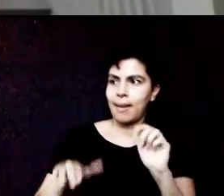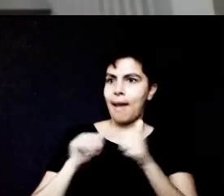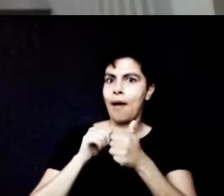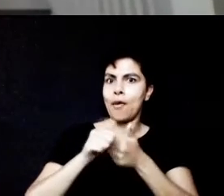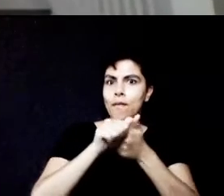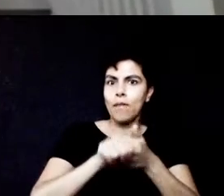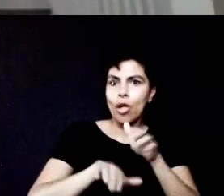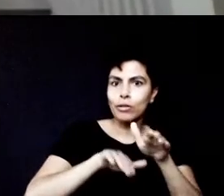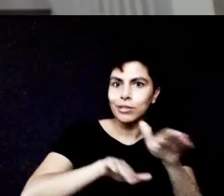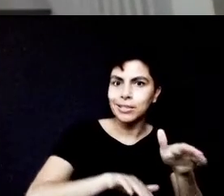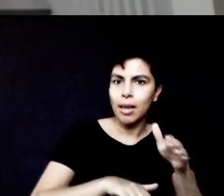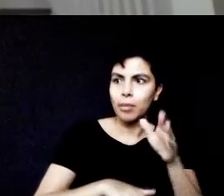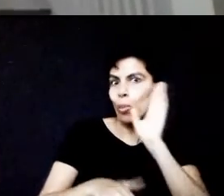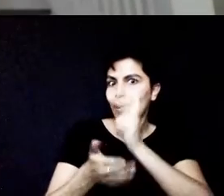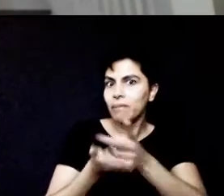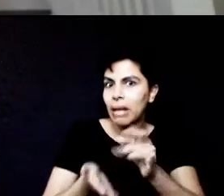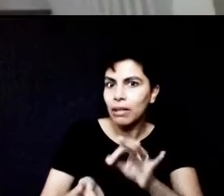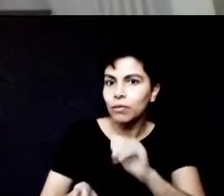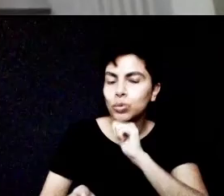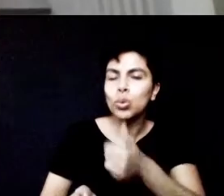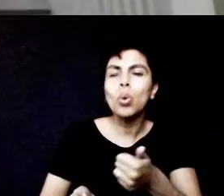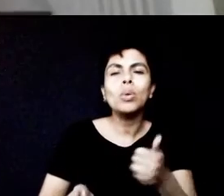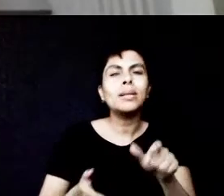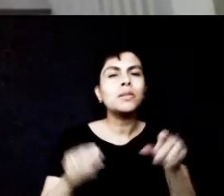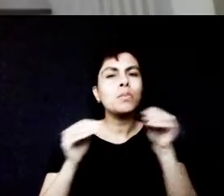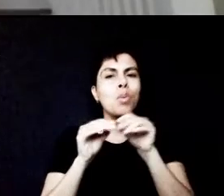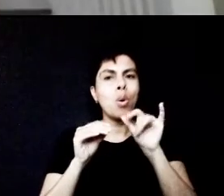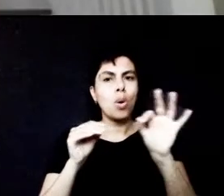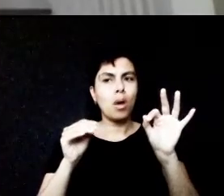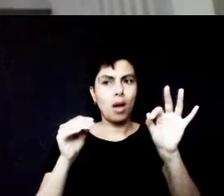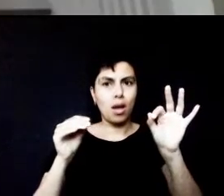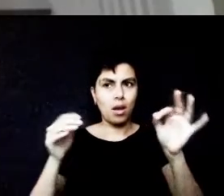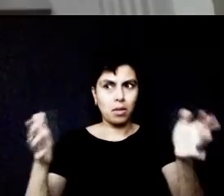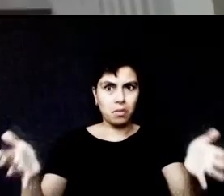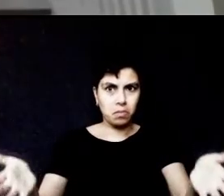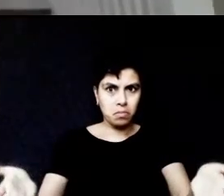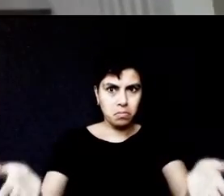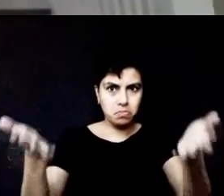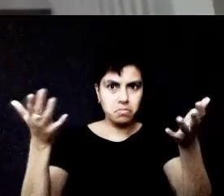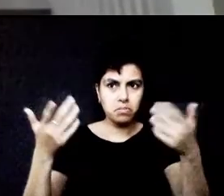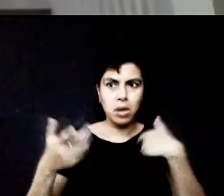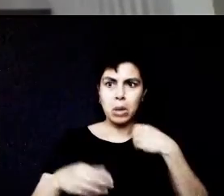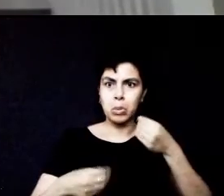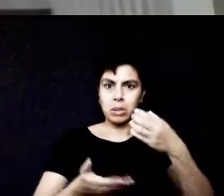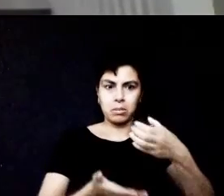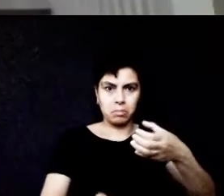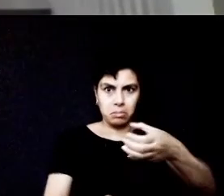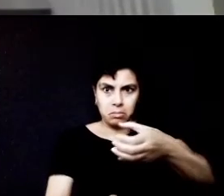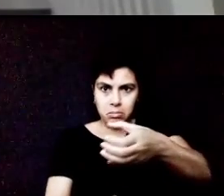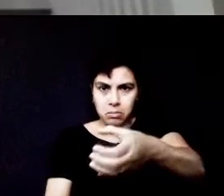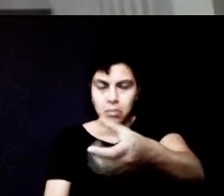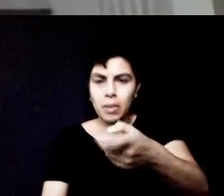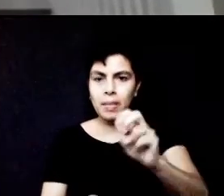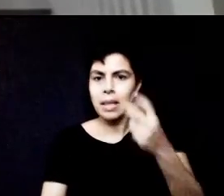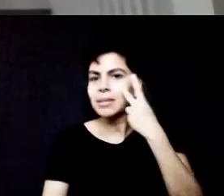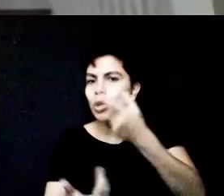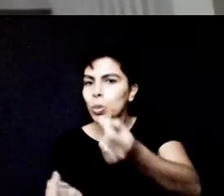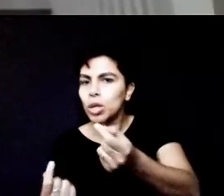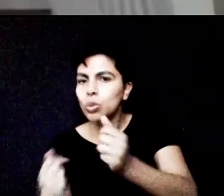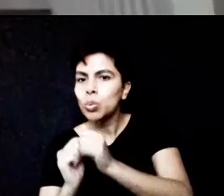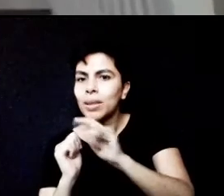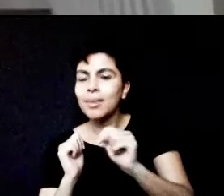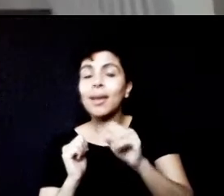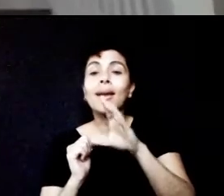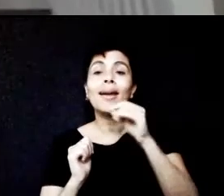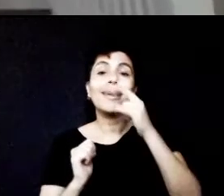exact steps, otherwise you fail kind of thing. It's more that here are a whole bunch of cups and see what you can come up with it. And kids